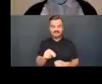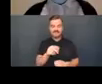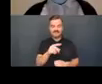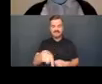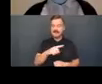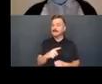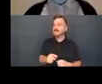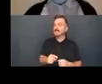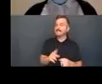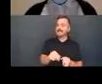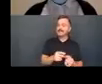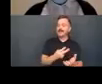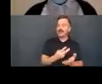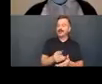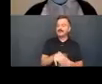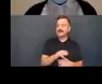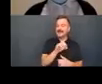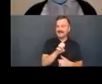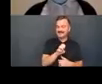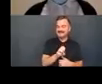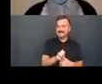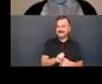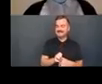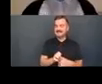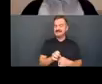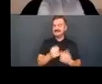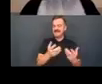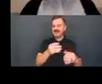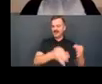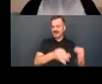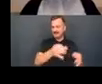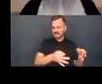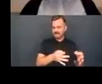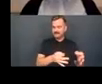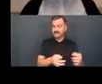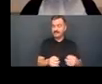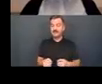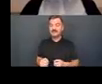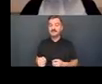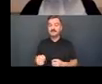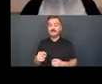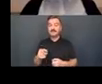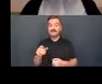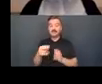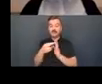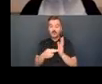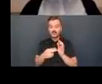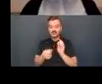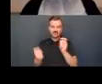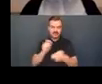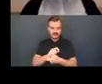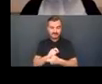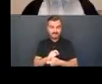case in the provincial human rights, uh, tribunal, the, the, the rules were changed.